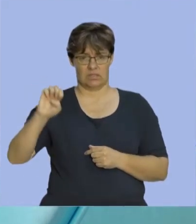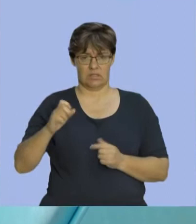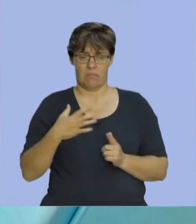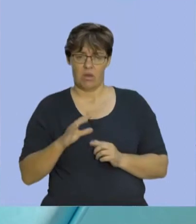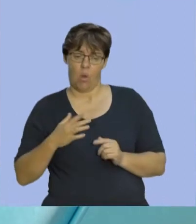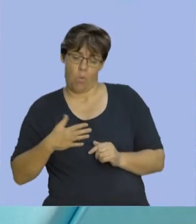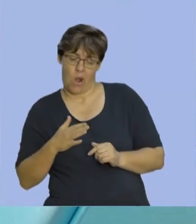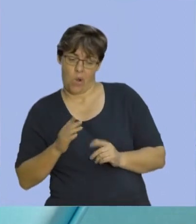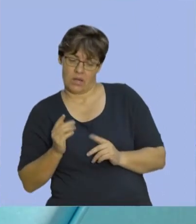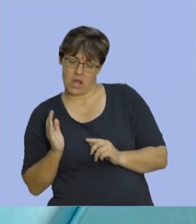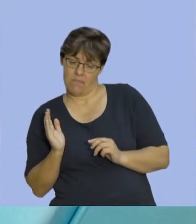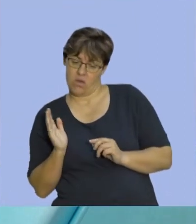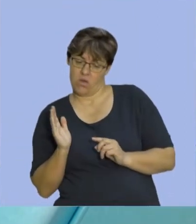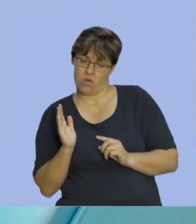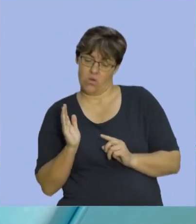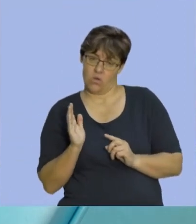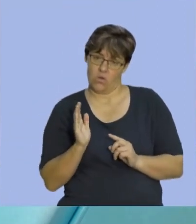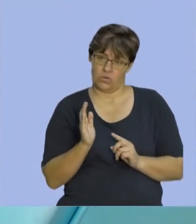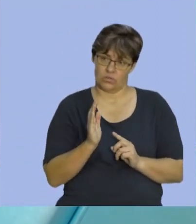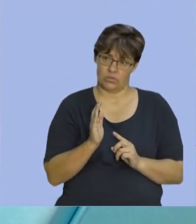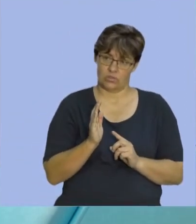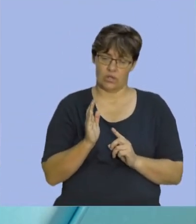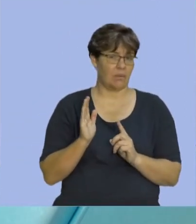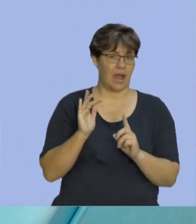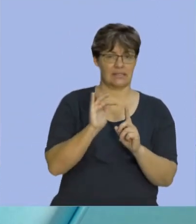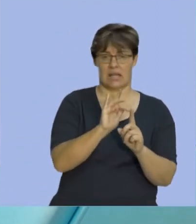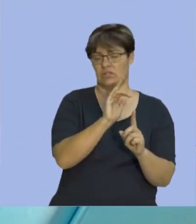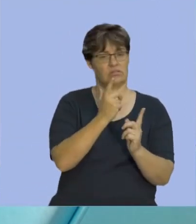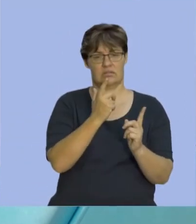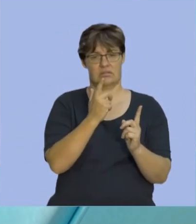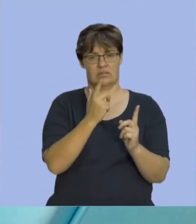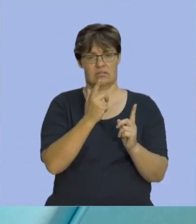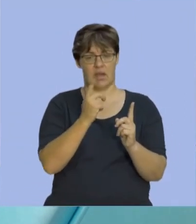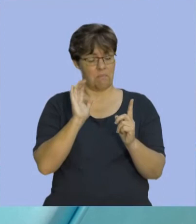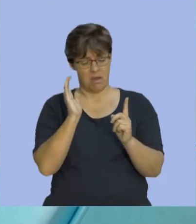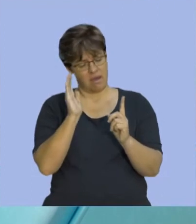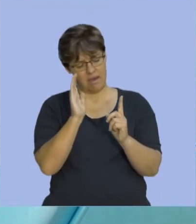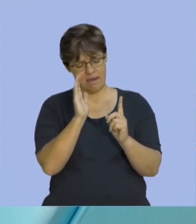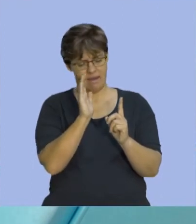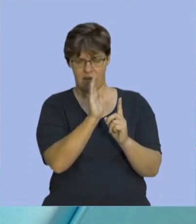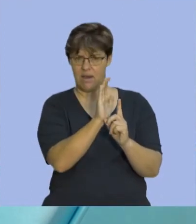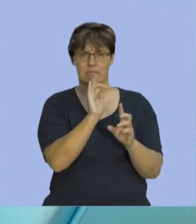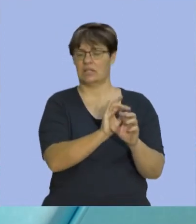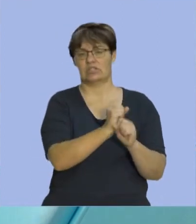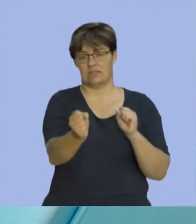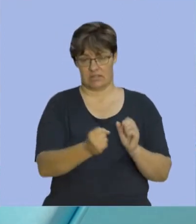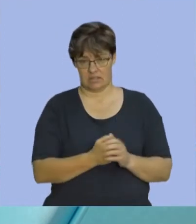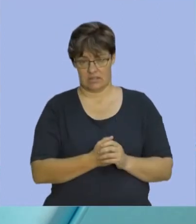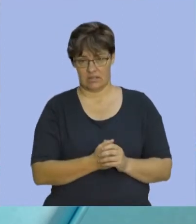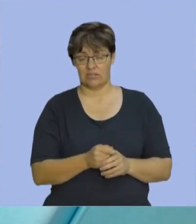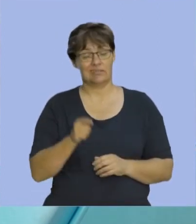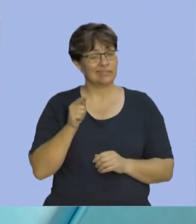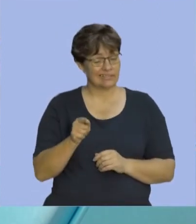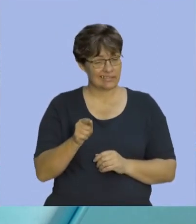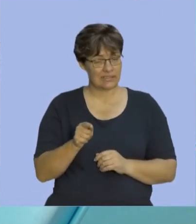where the graph kind of tries to approach, it approaches, but it never gets to that point. So